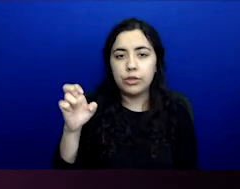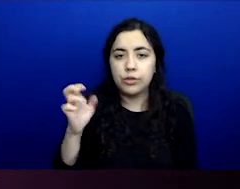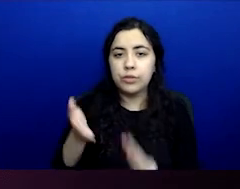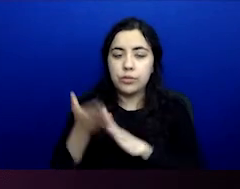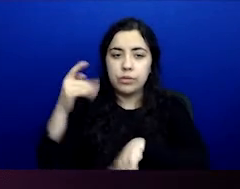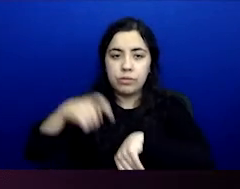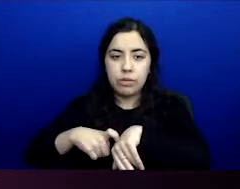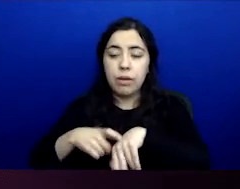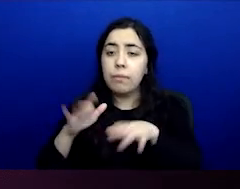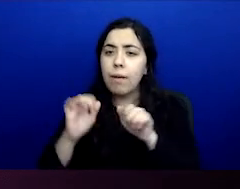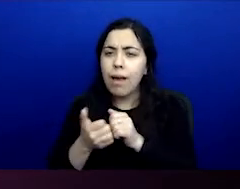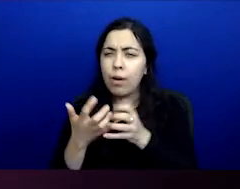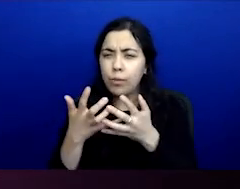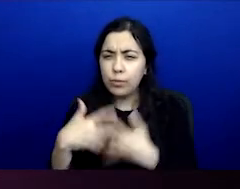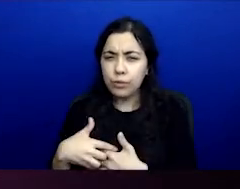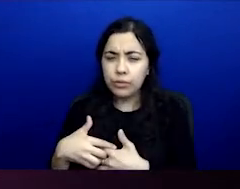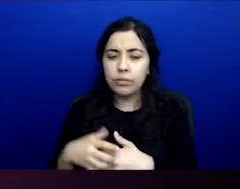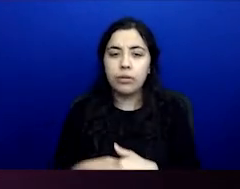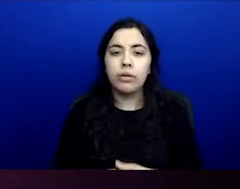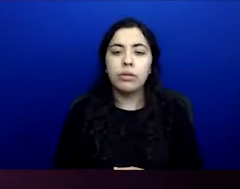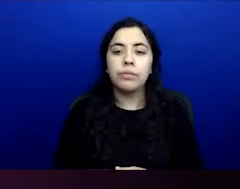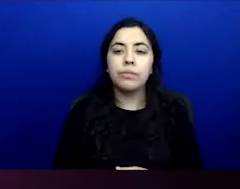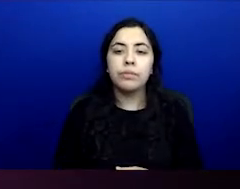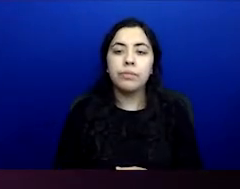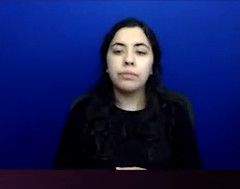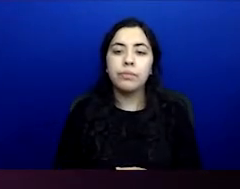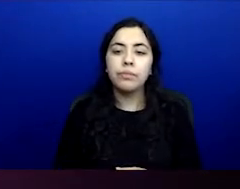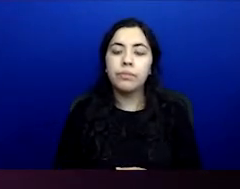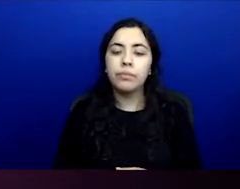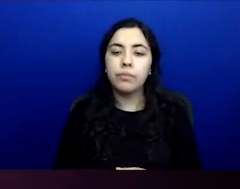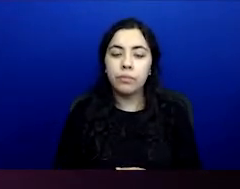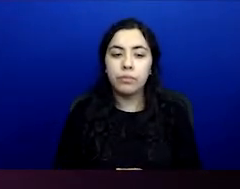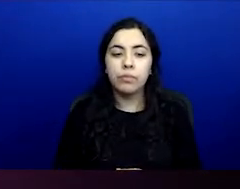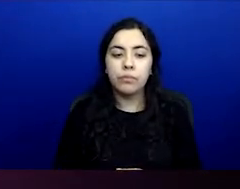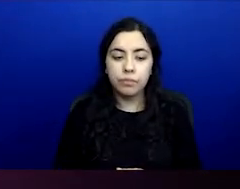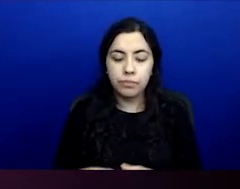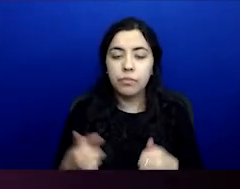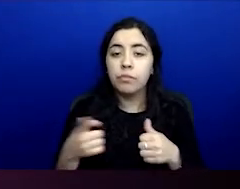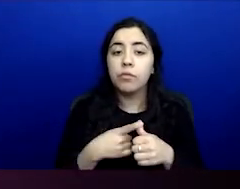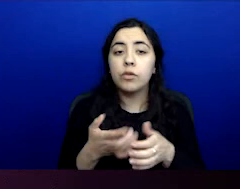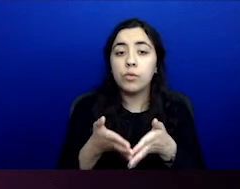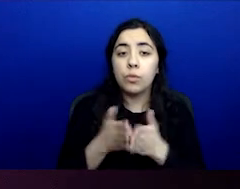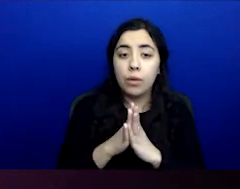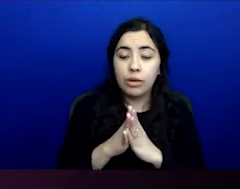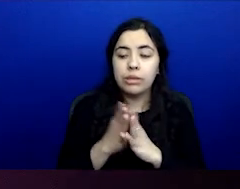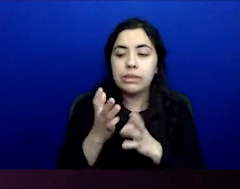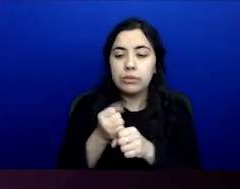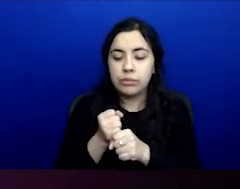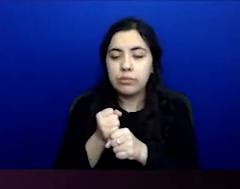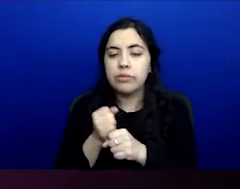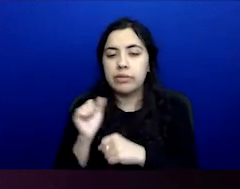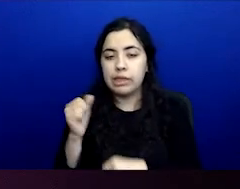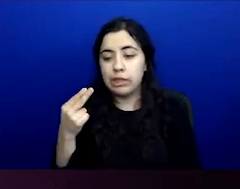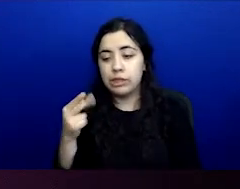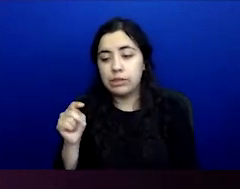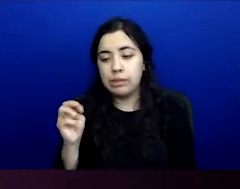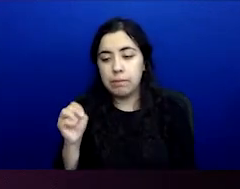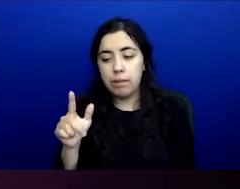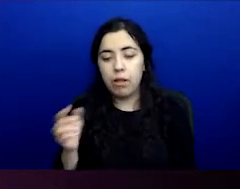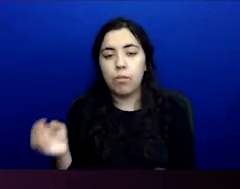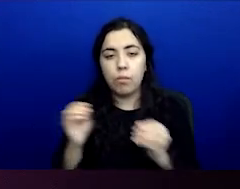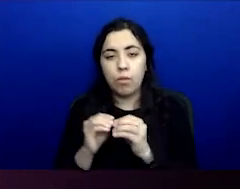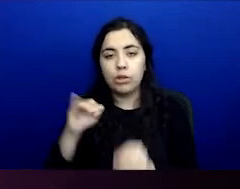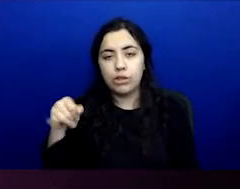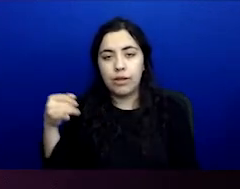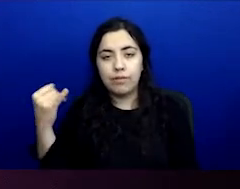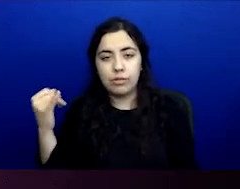The way this works is after that first request comes in to actually get some HTML, some JavaScript on the page,